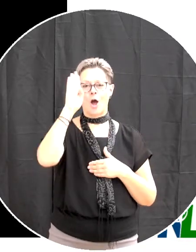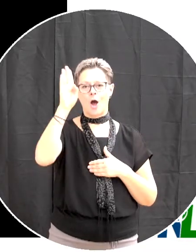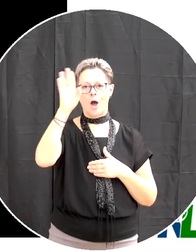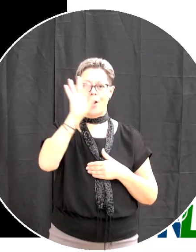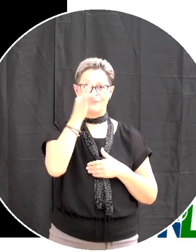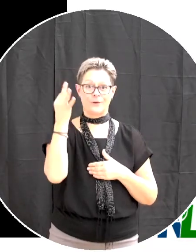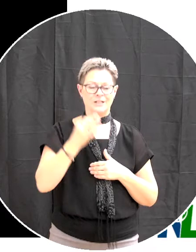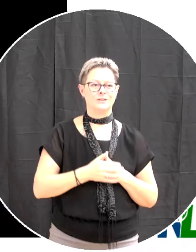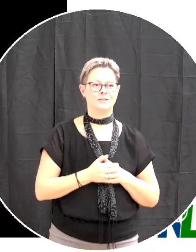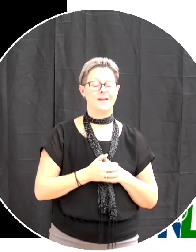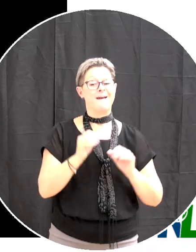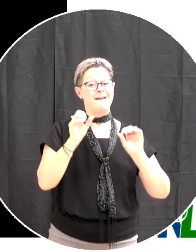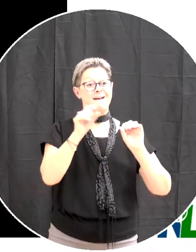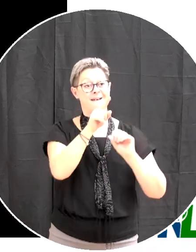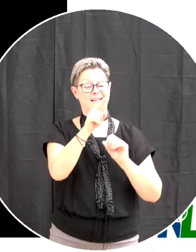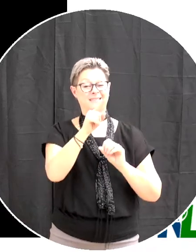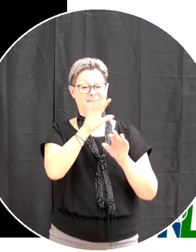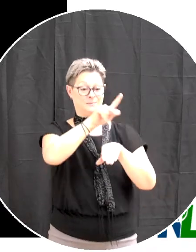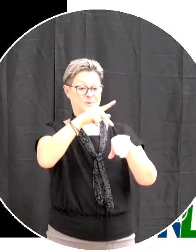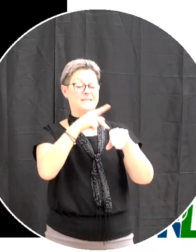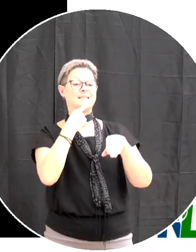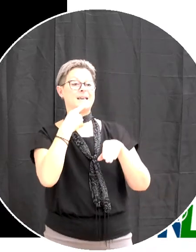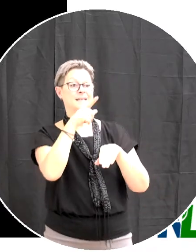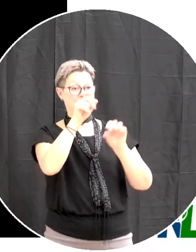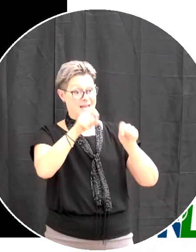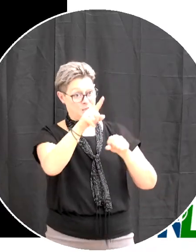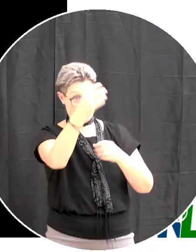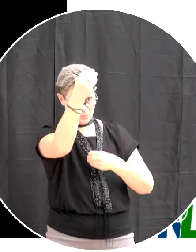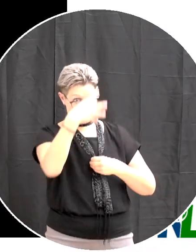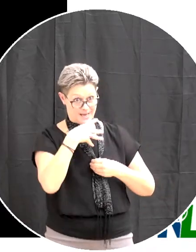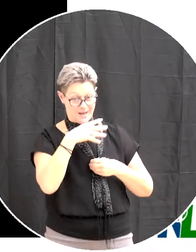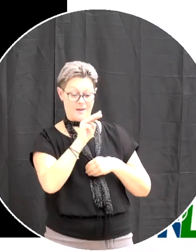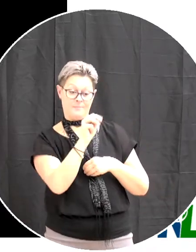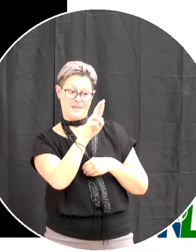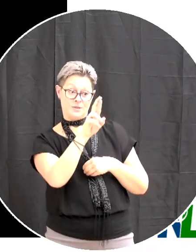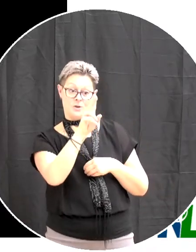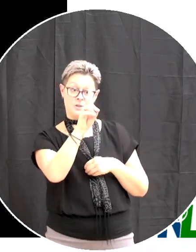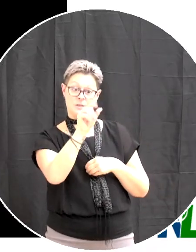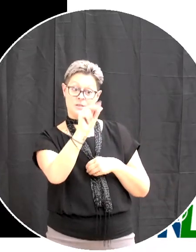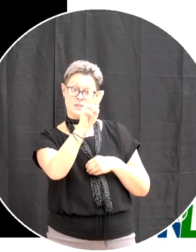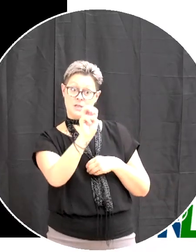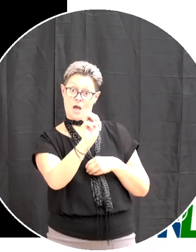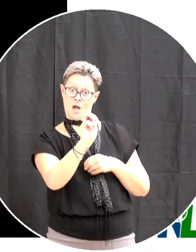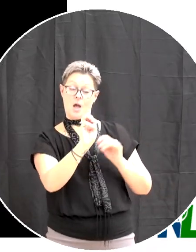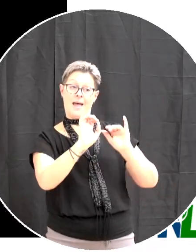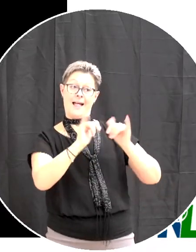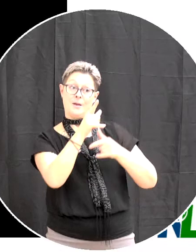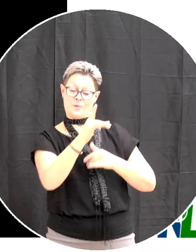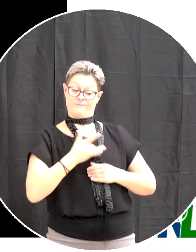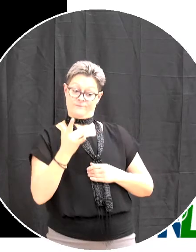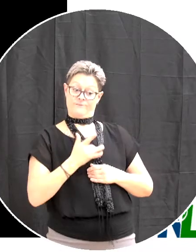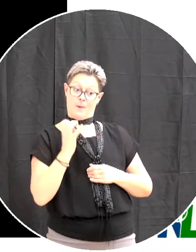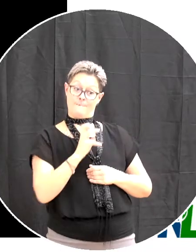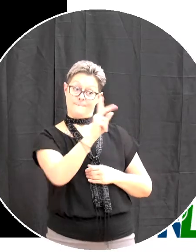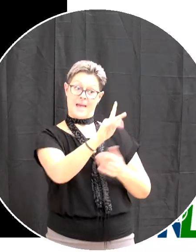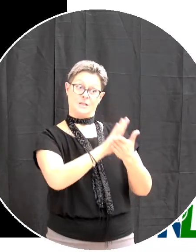Can you tell Mr. Daw how you all feel about being at school this year?